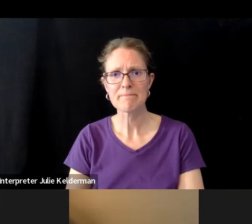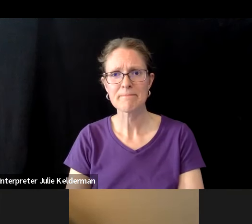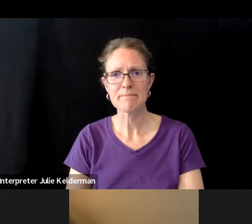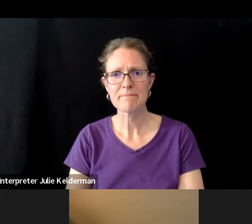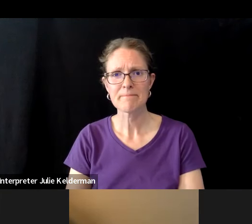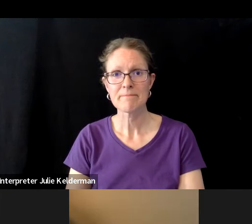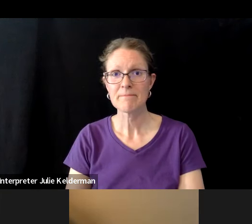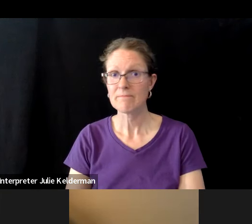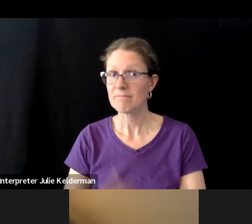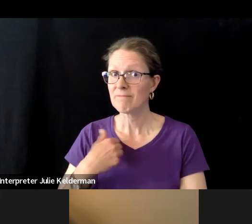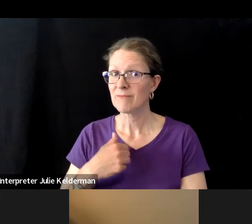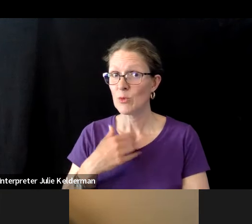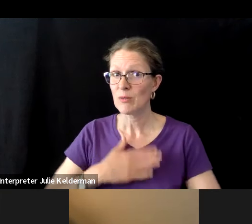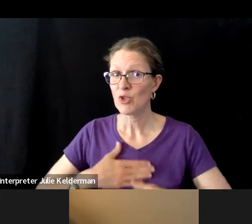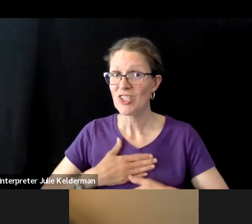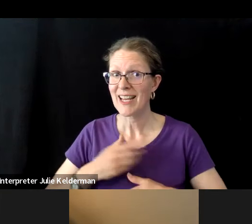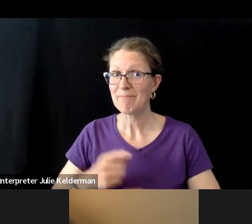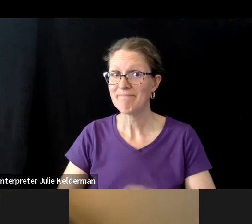I appreciate it.